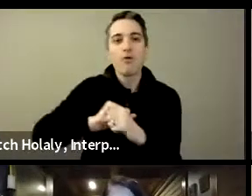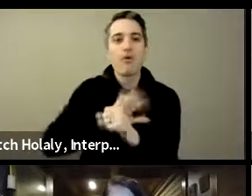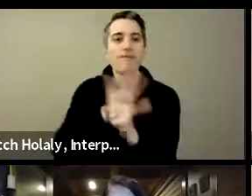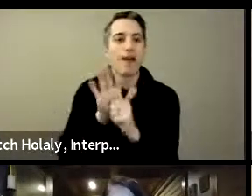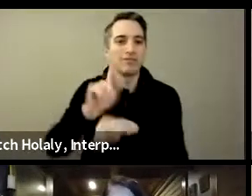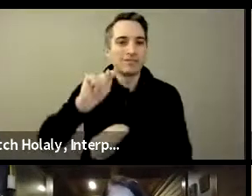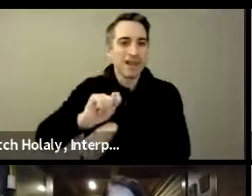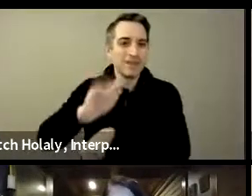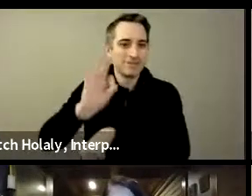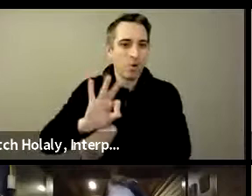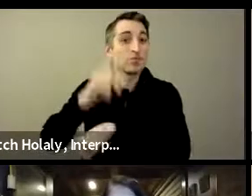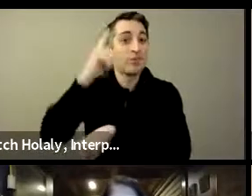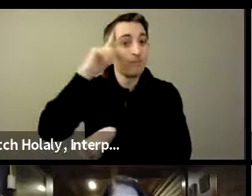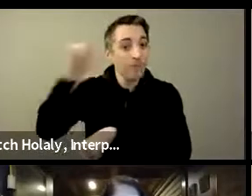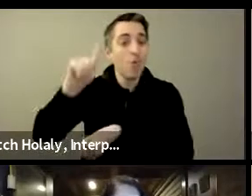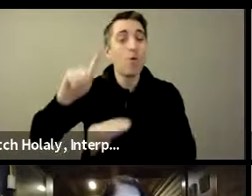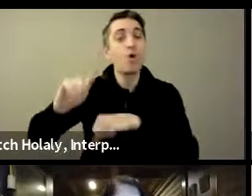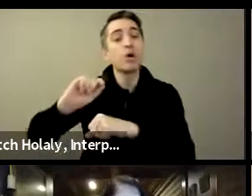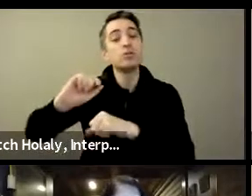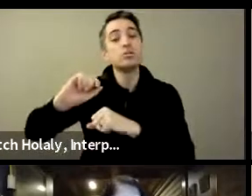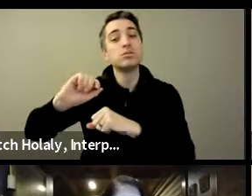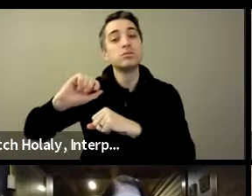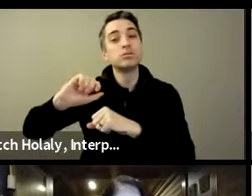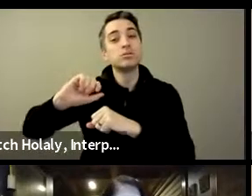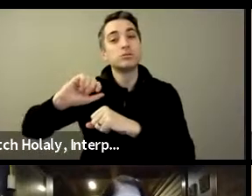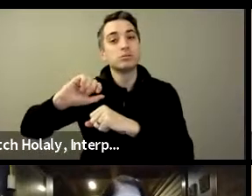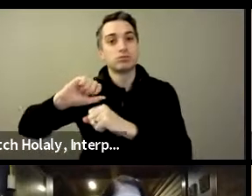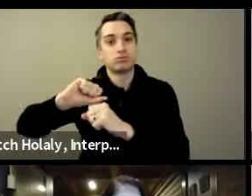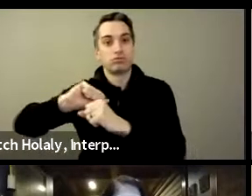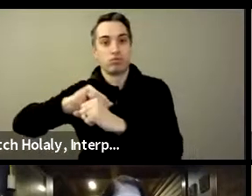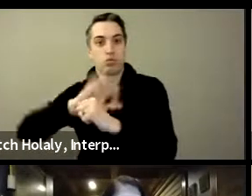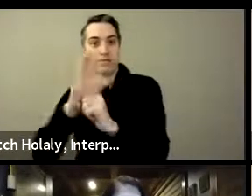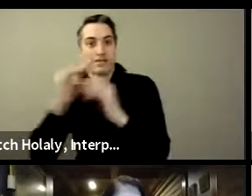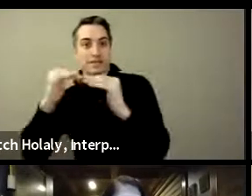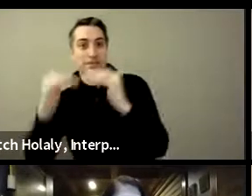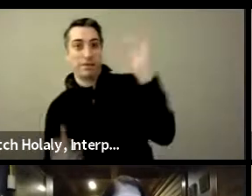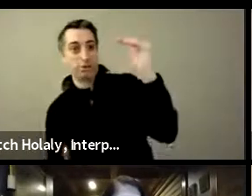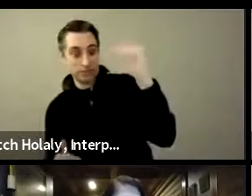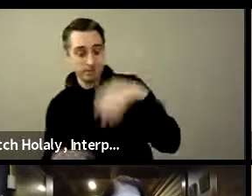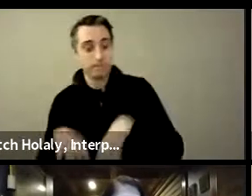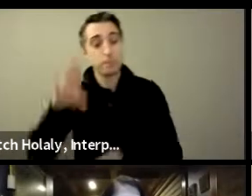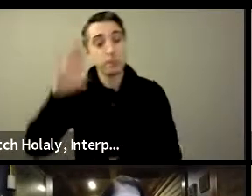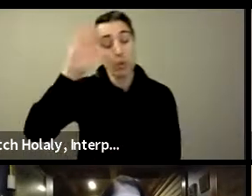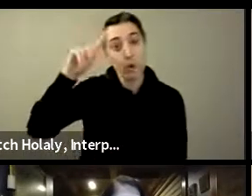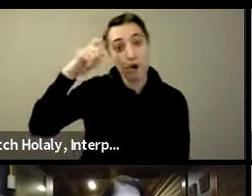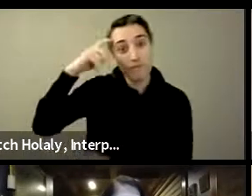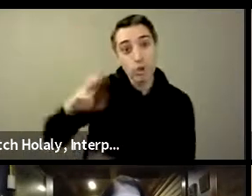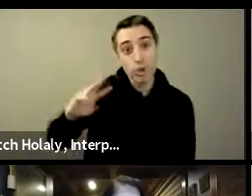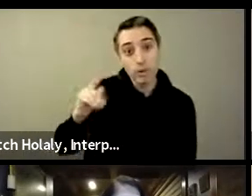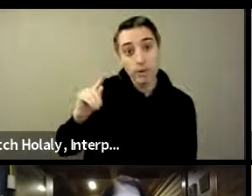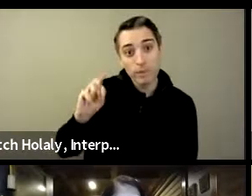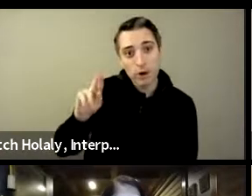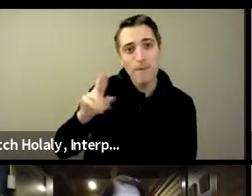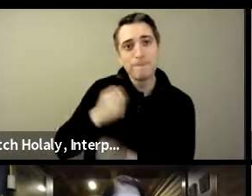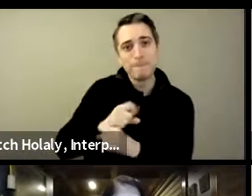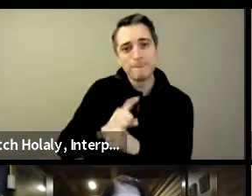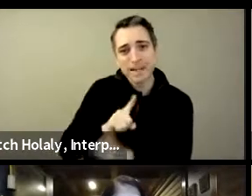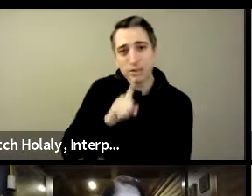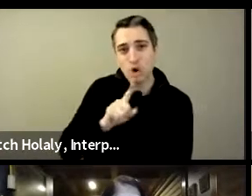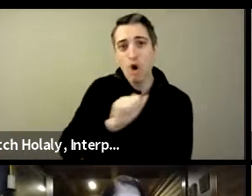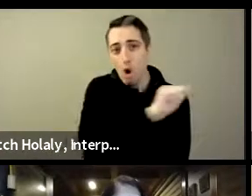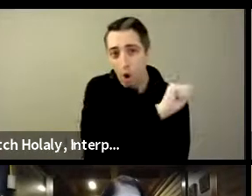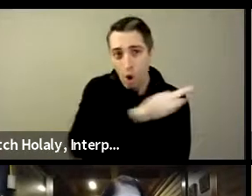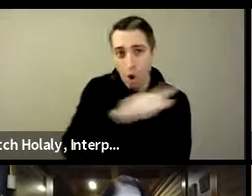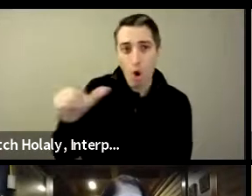racial disparities. Additionally, Governor Whitmer has mandated that every state employee undergo implicit bias